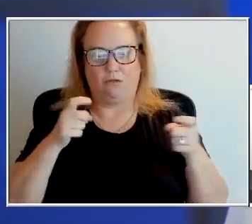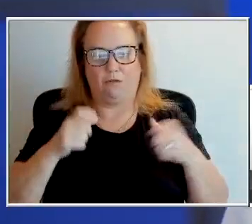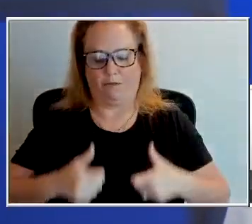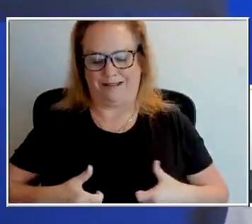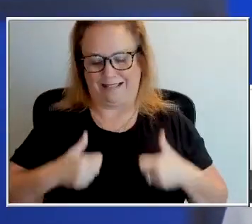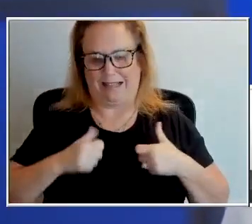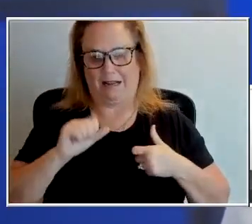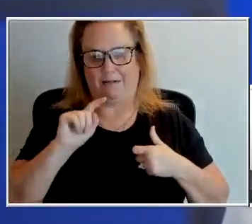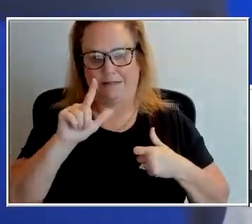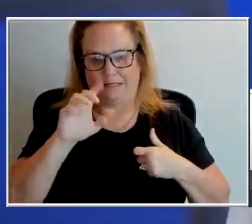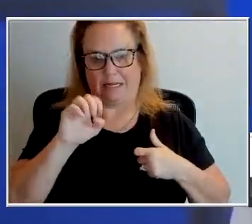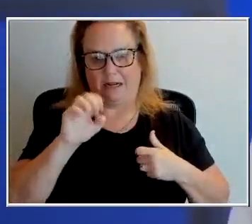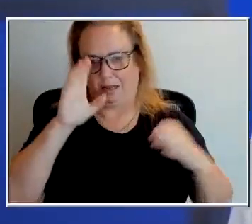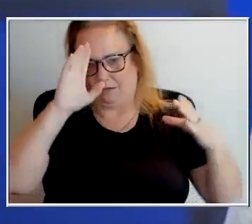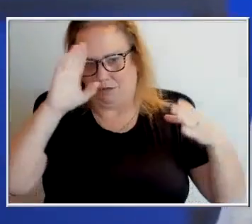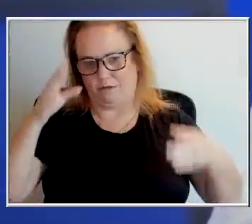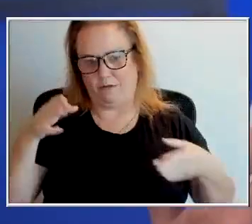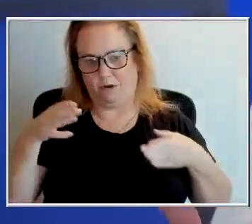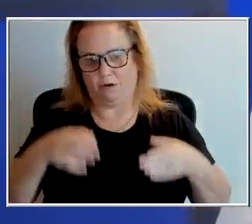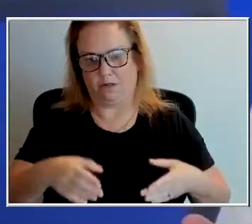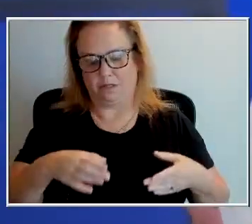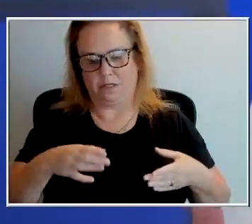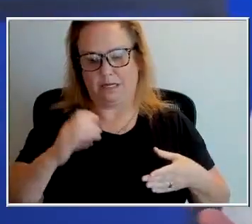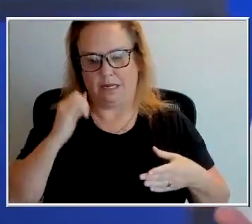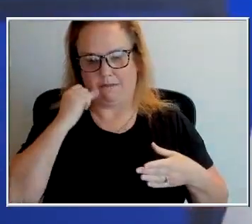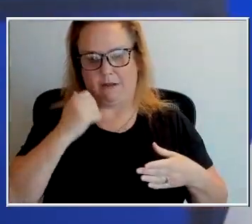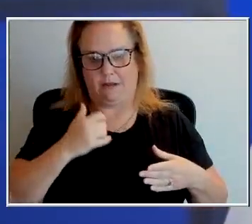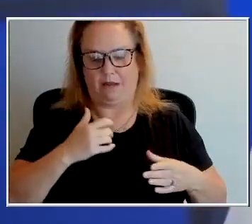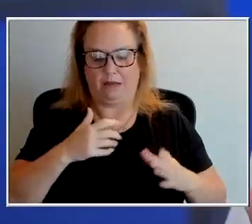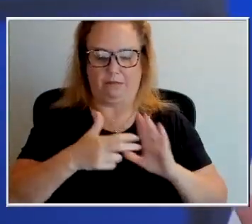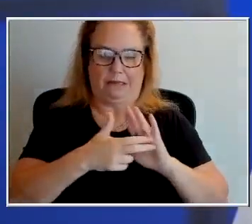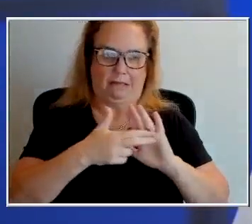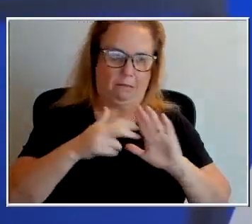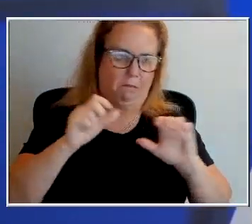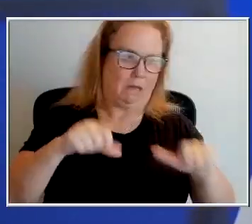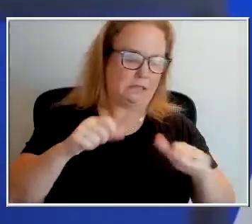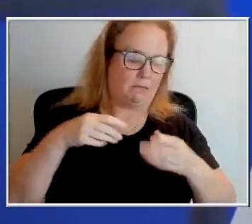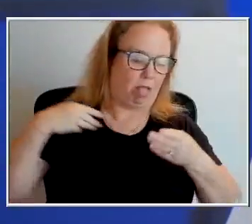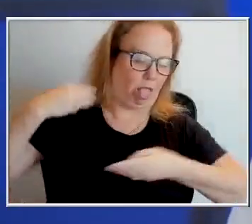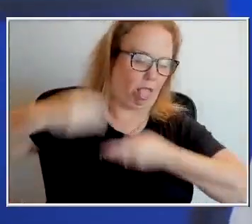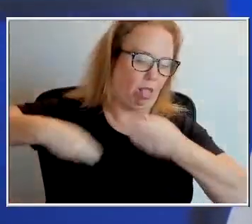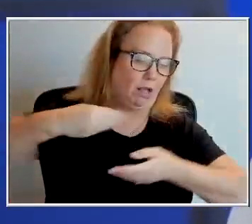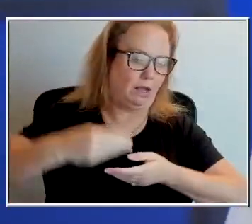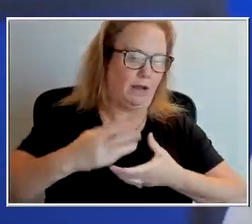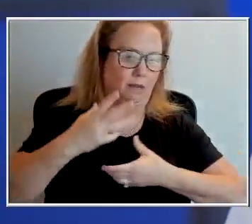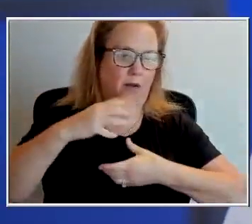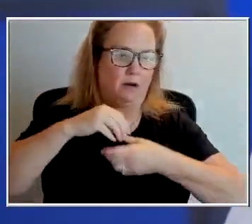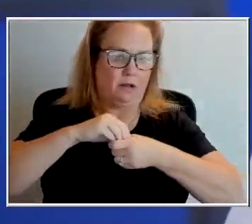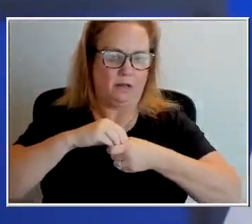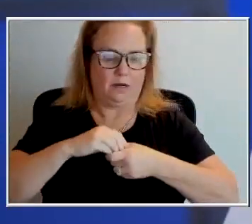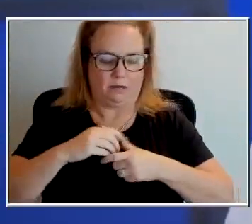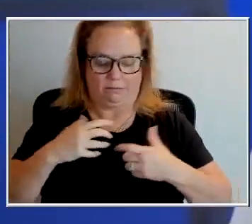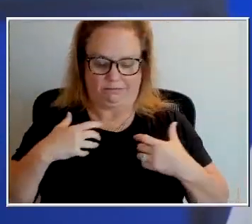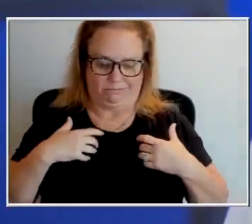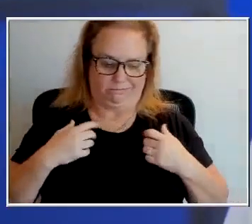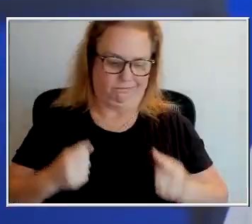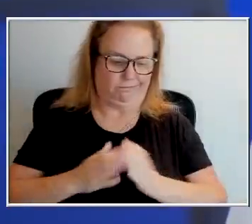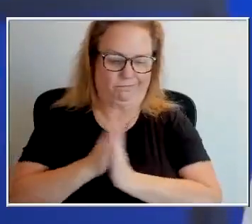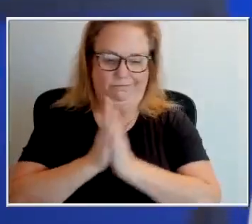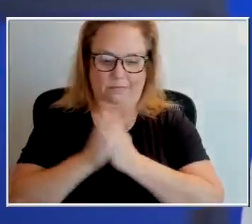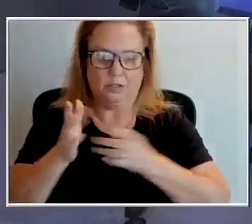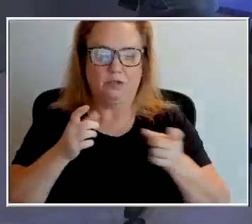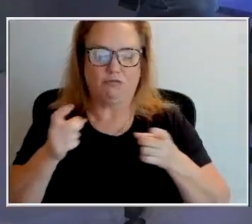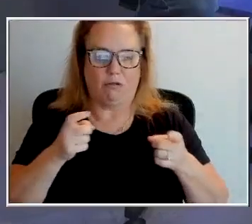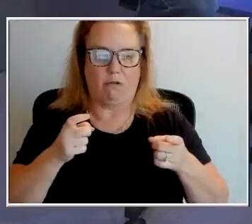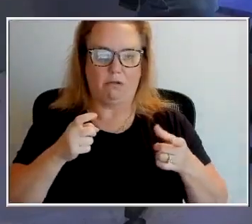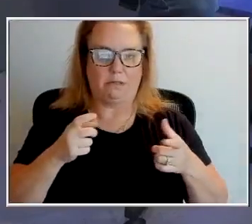standpoint that we should focus on. So even if I'm predisposed to some condition, if I can take part of that under my own control, I should.